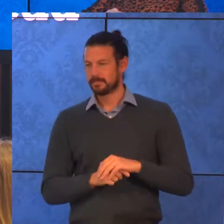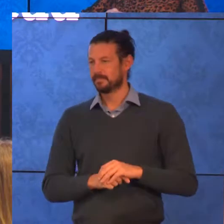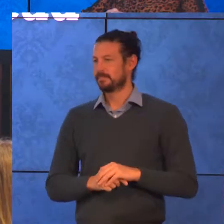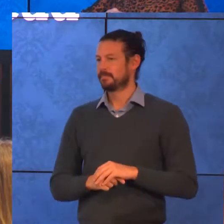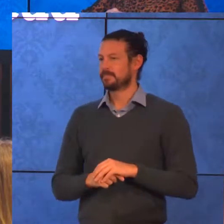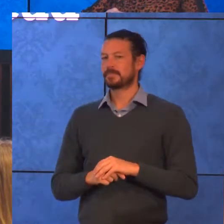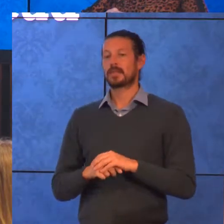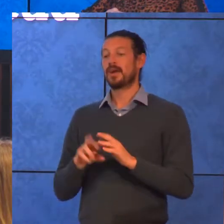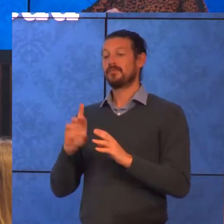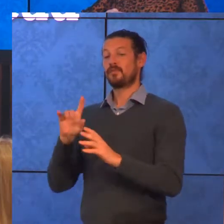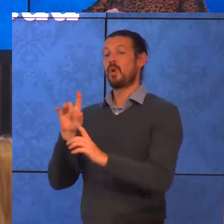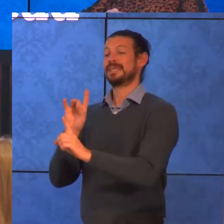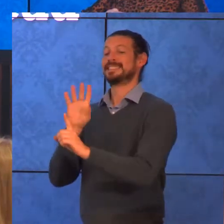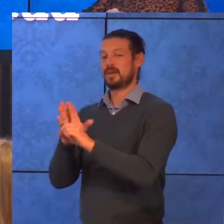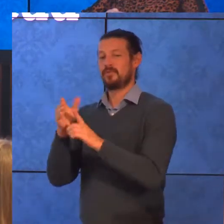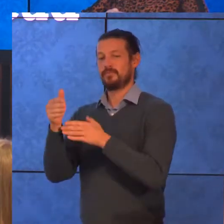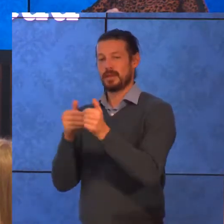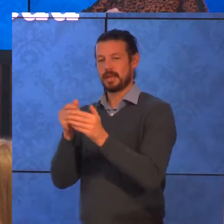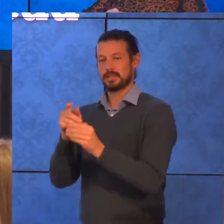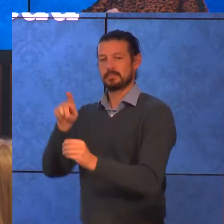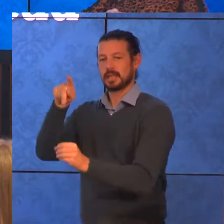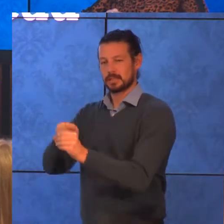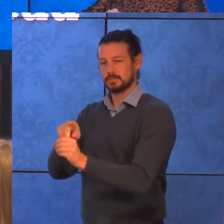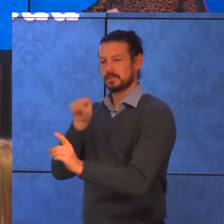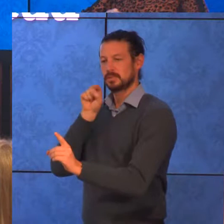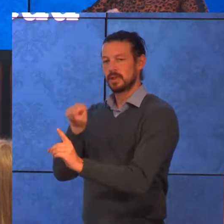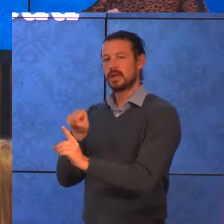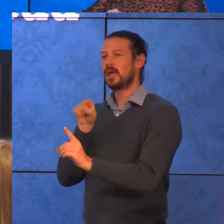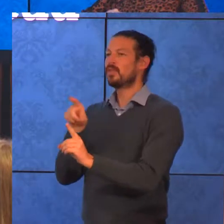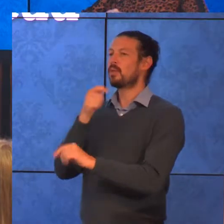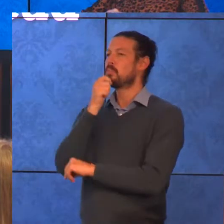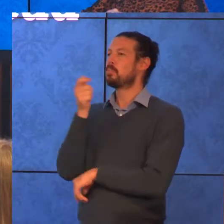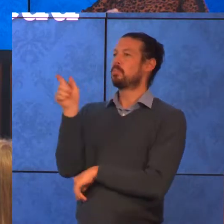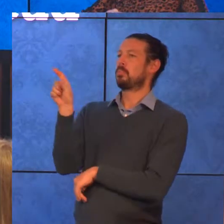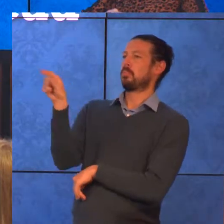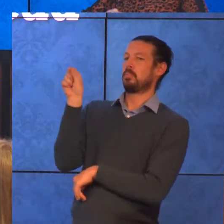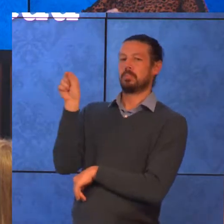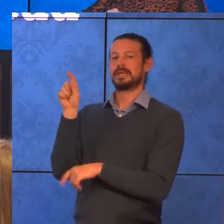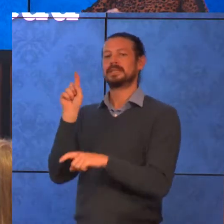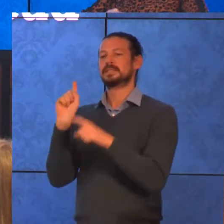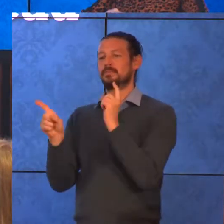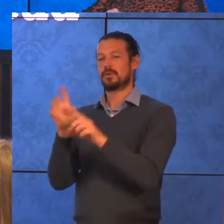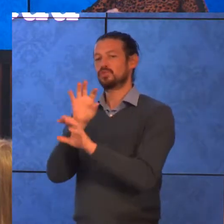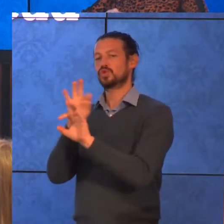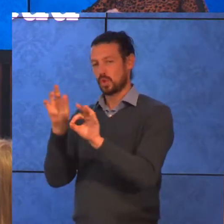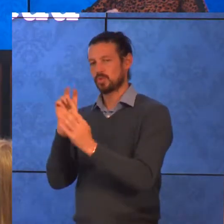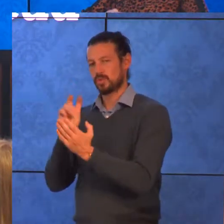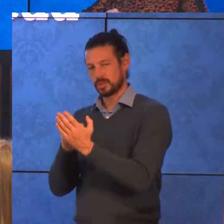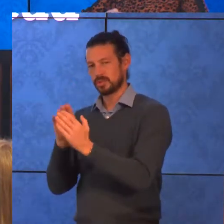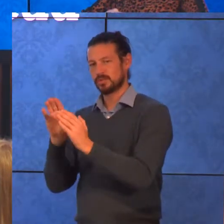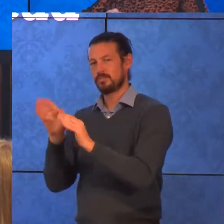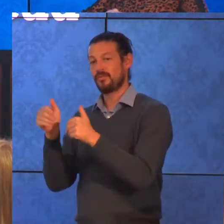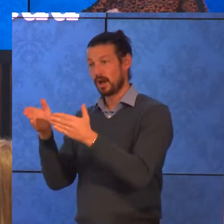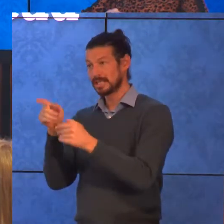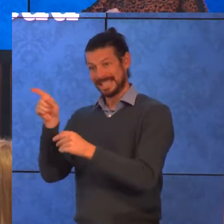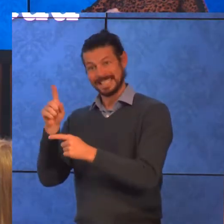For self-managing participants who are choosing, some of them, to use unregistered providers are